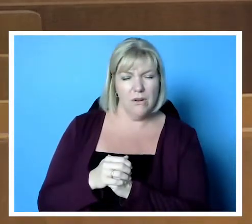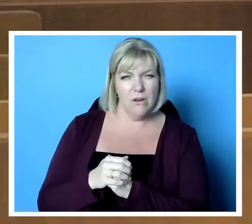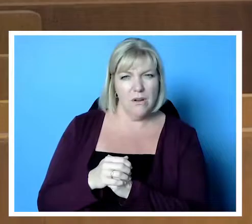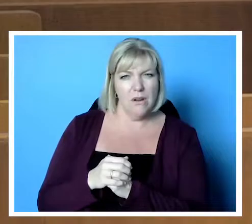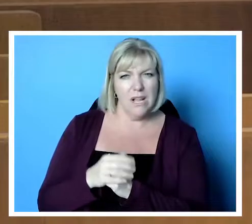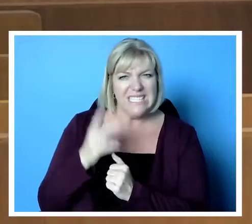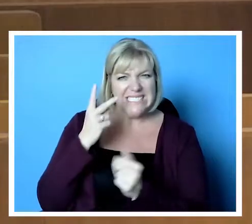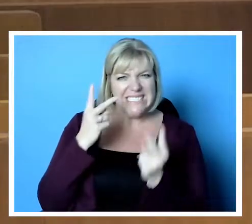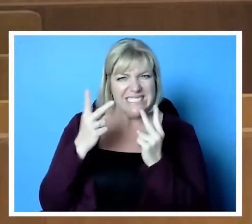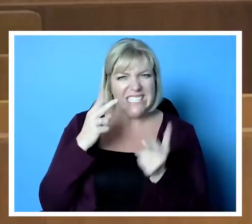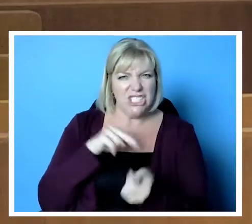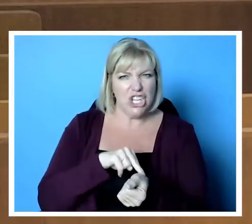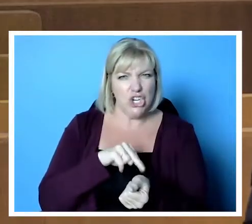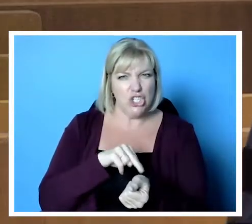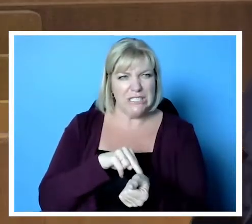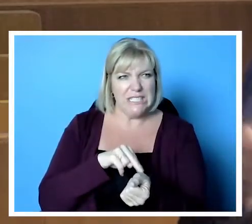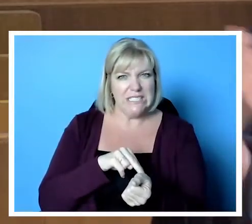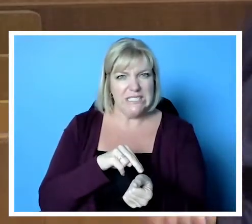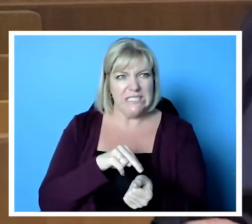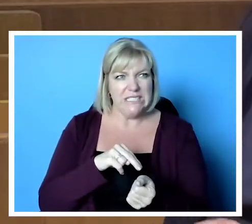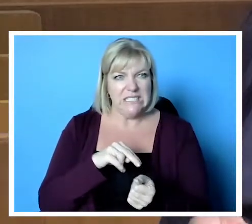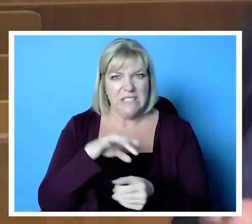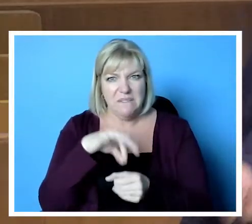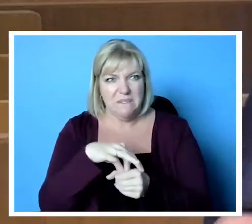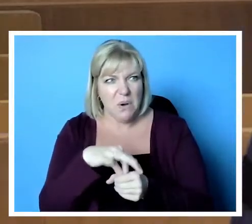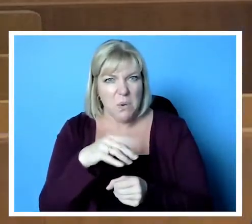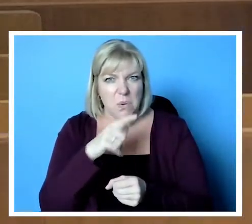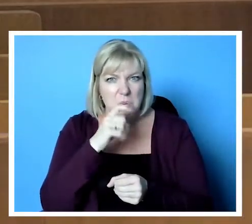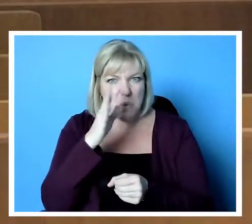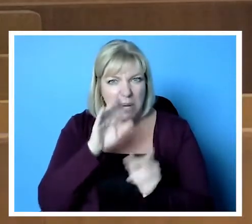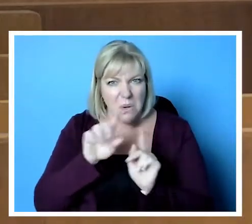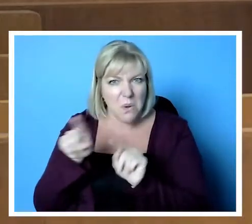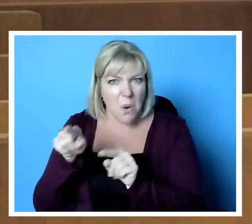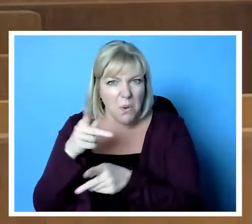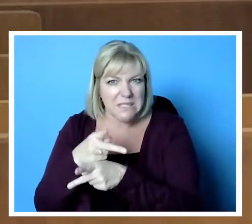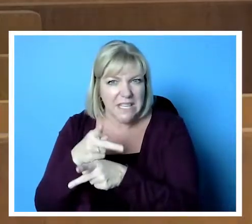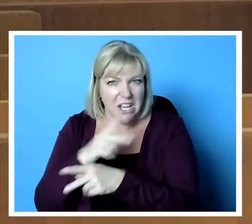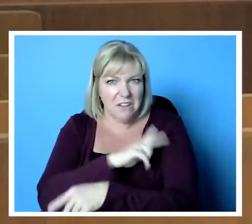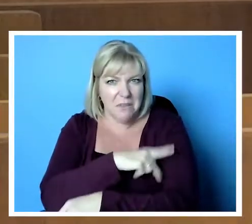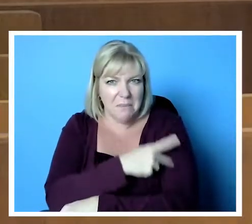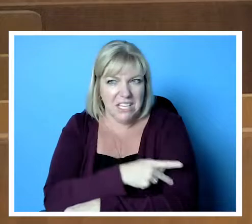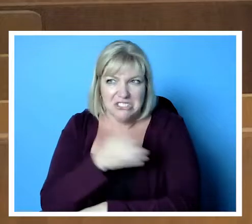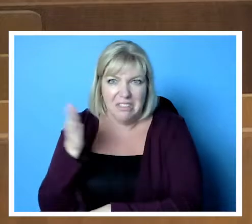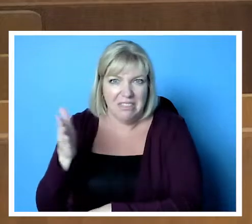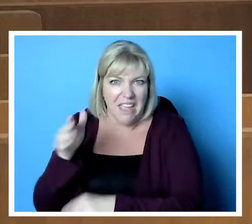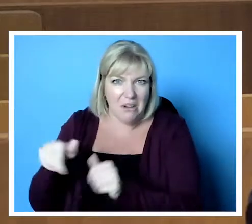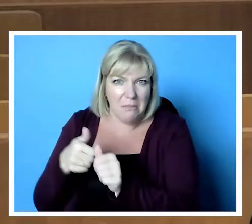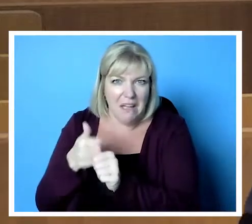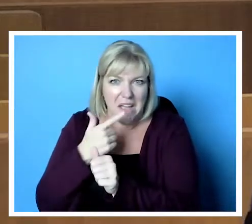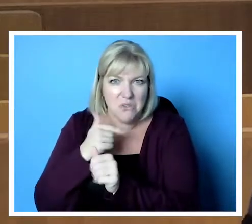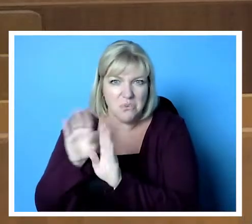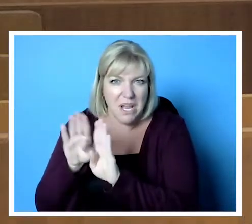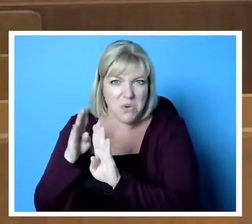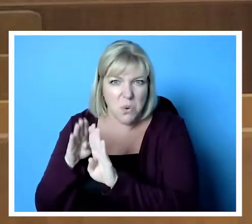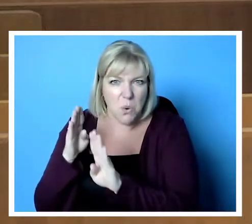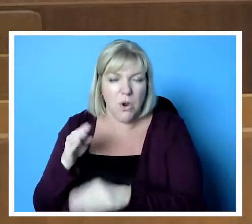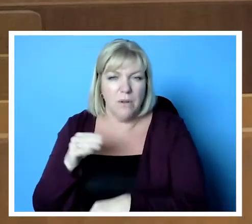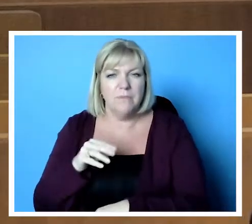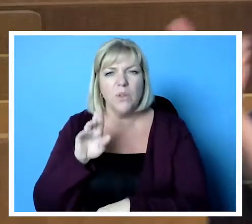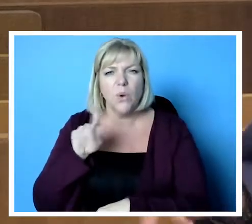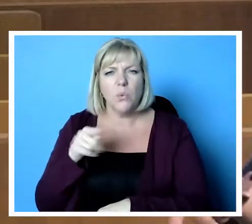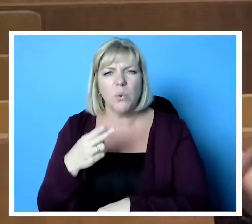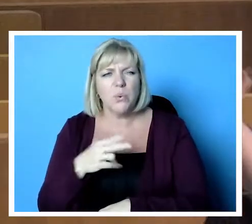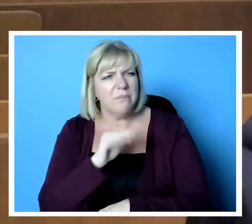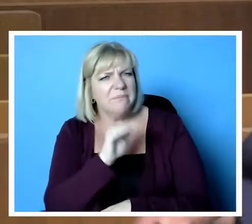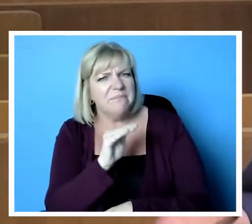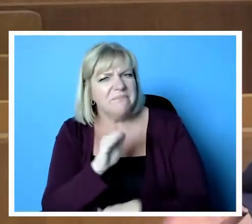nurses drawing straws to decide who's going to go in there and take care of that patient. And upon inquiring, Ruth finds out